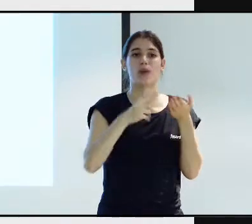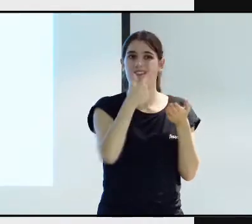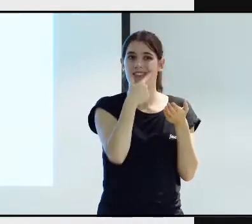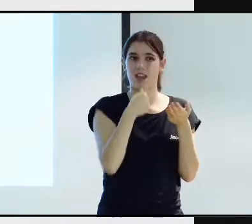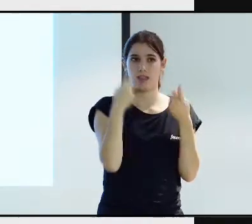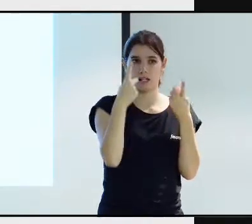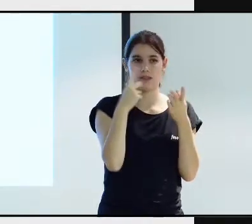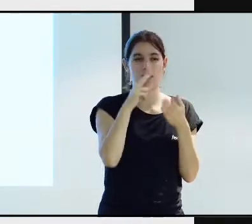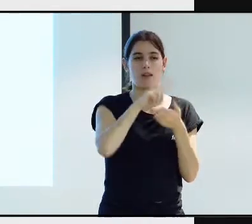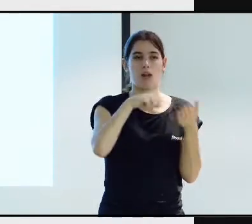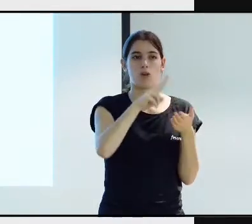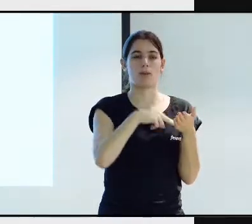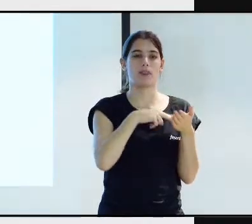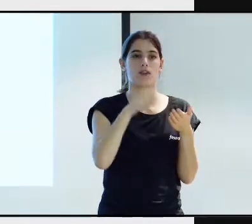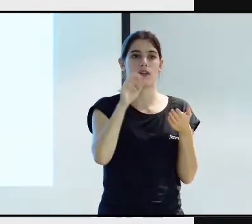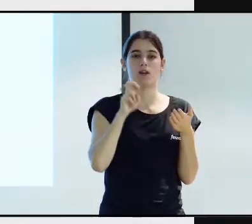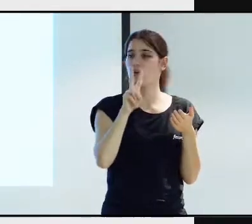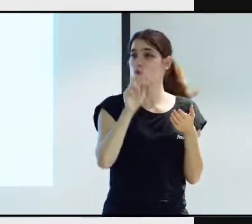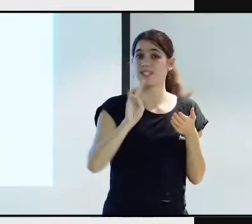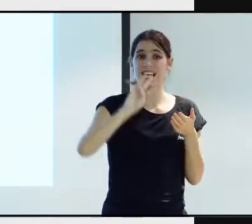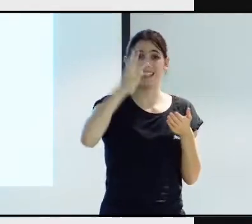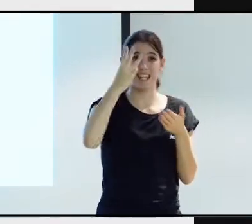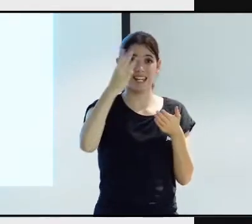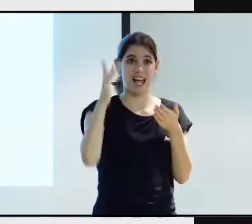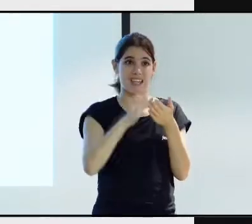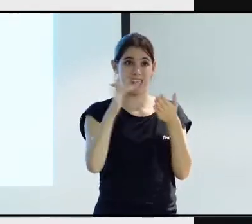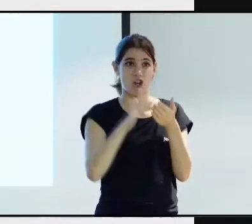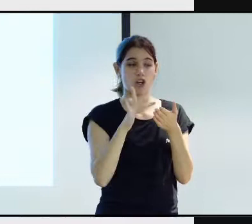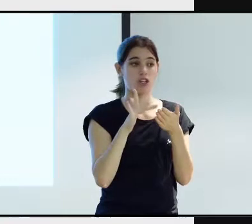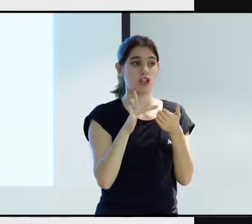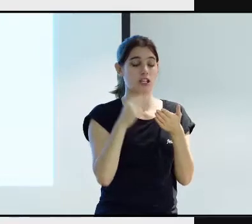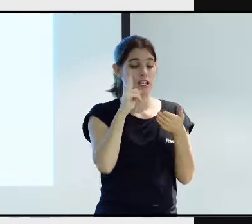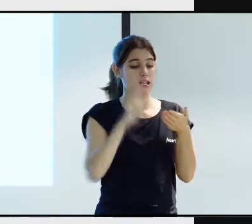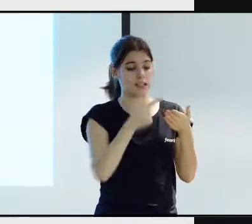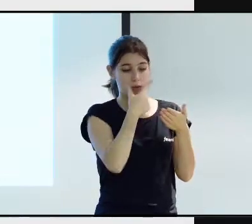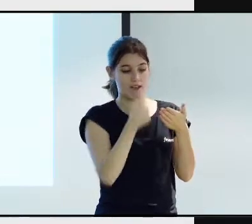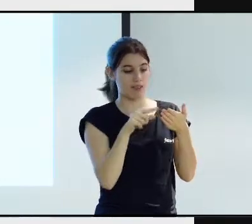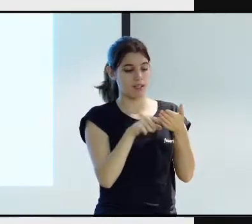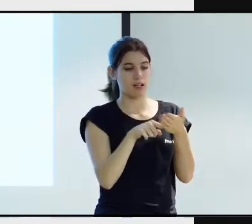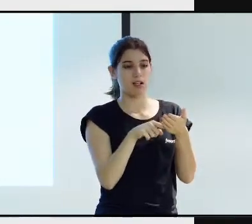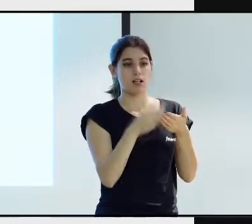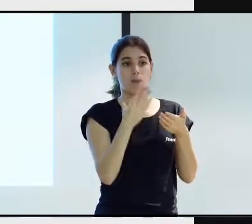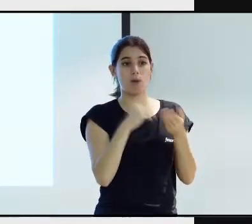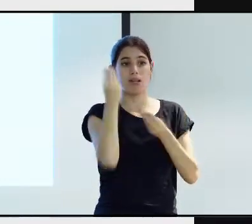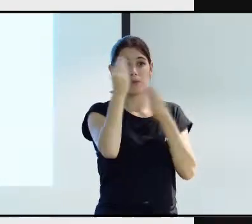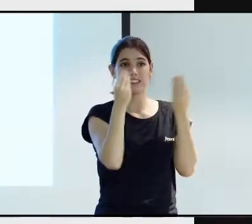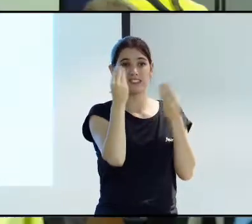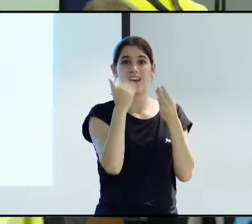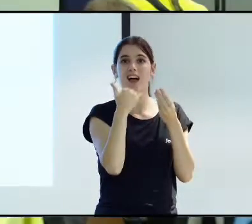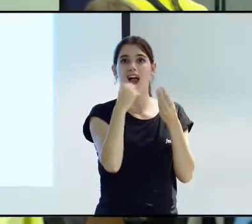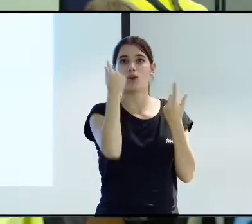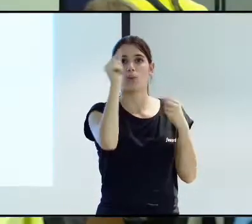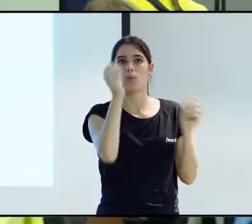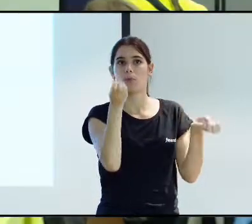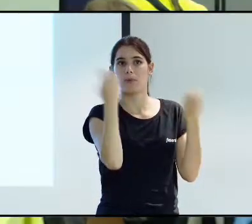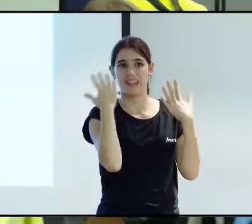this is taken from the version of easy reading, the simplified reading, and it's easy to